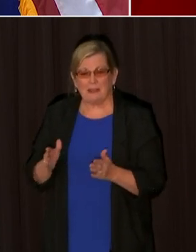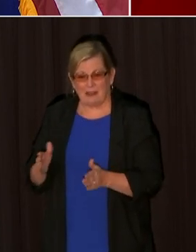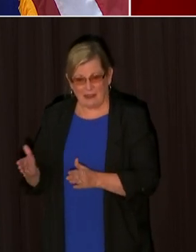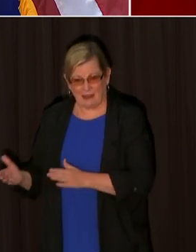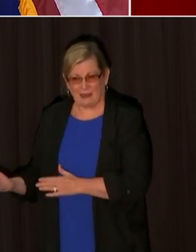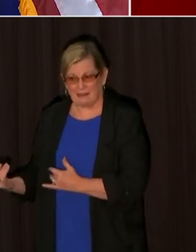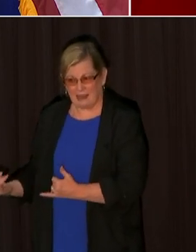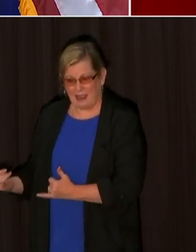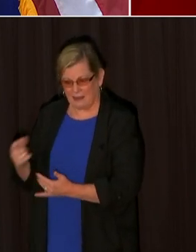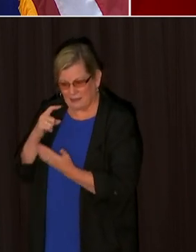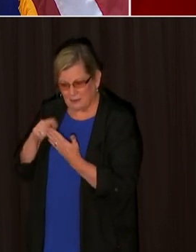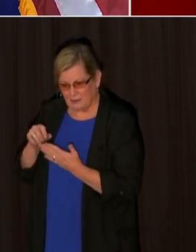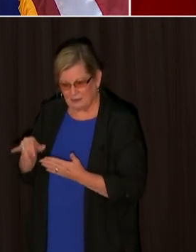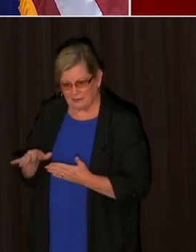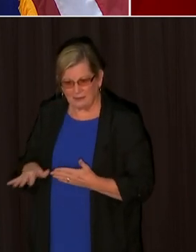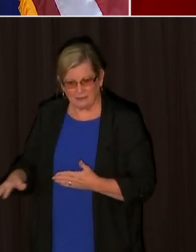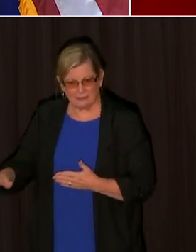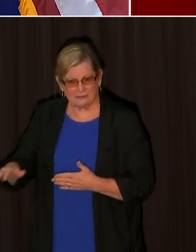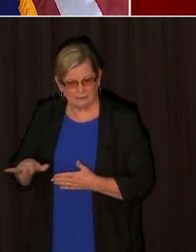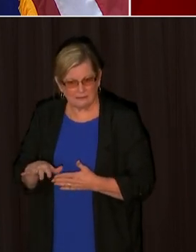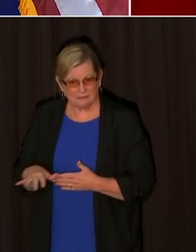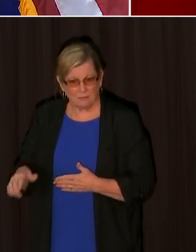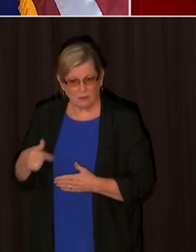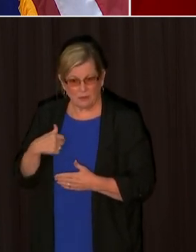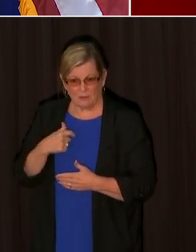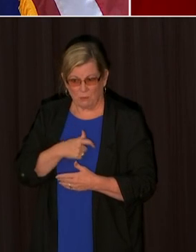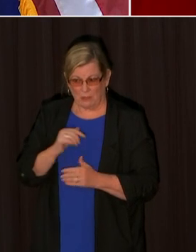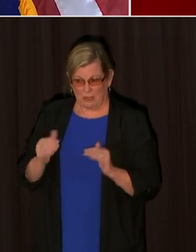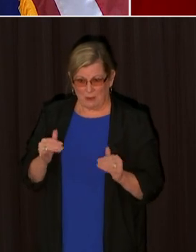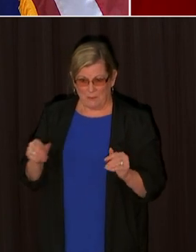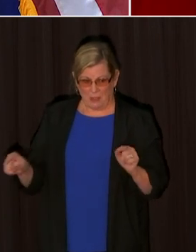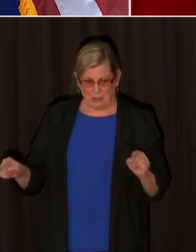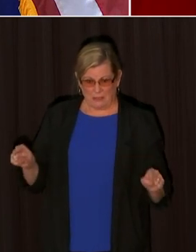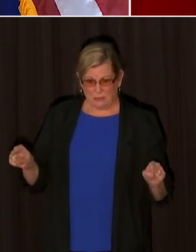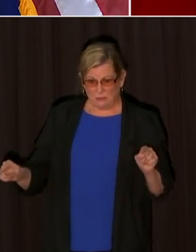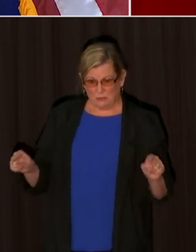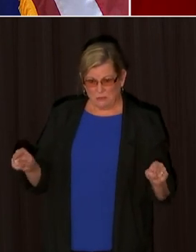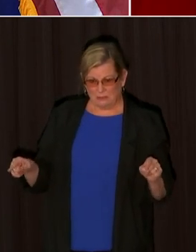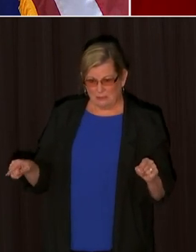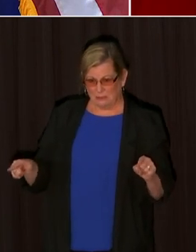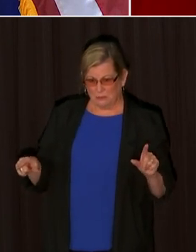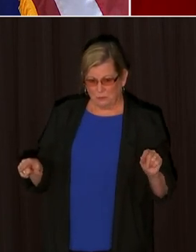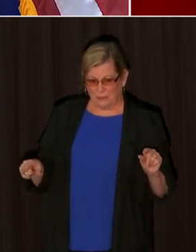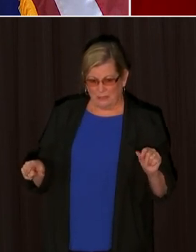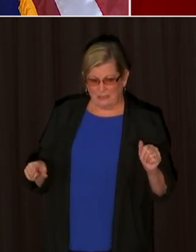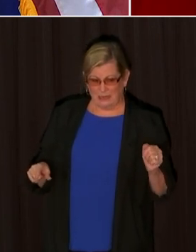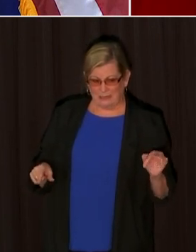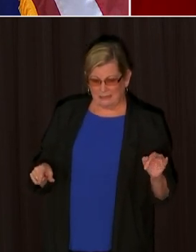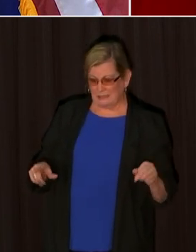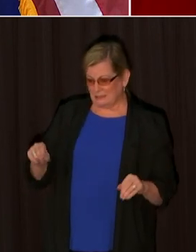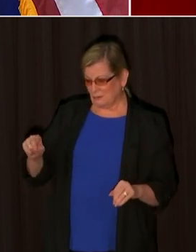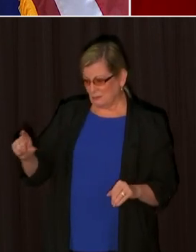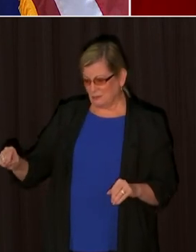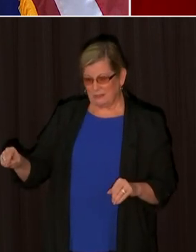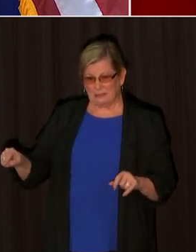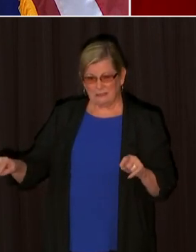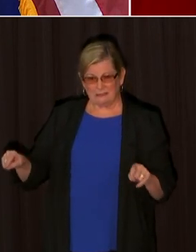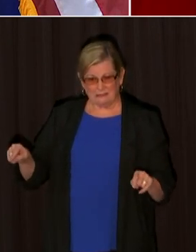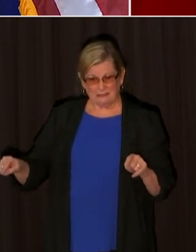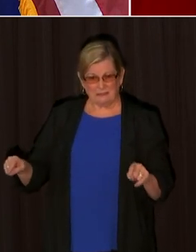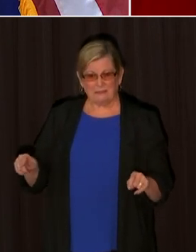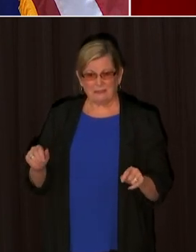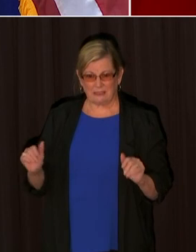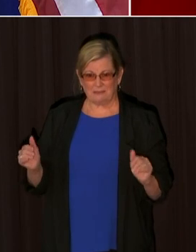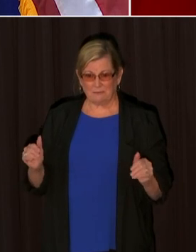years, and even over if we look at what is the normal variation in a 5-year period. Cancers is something that